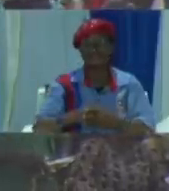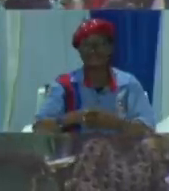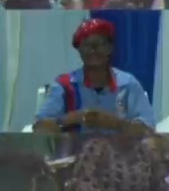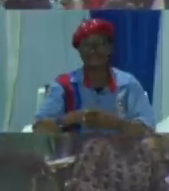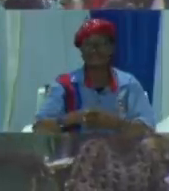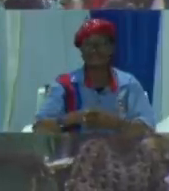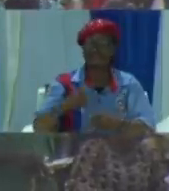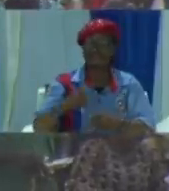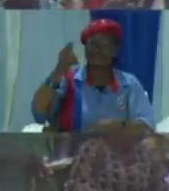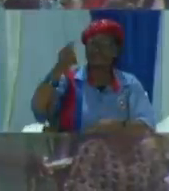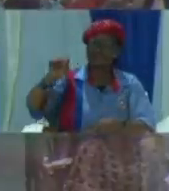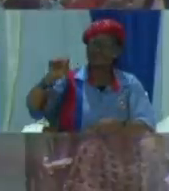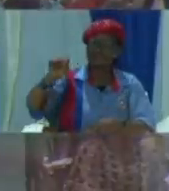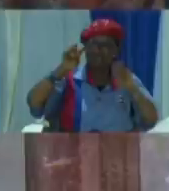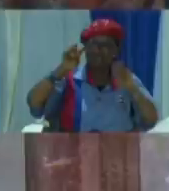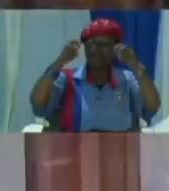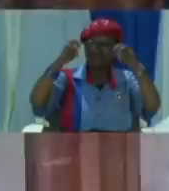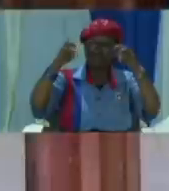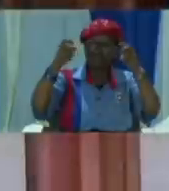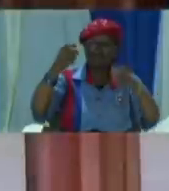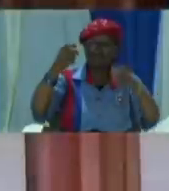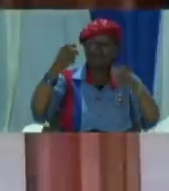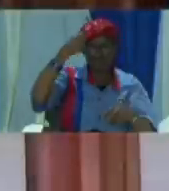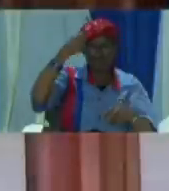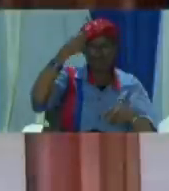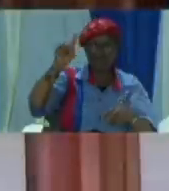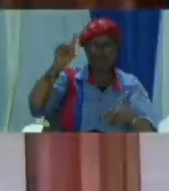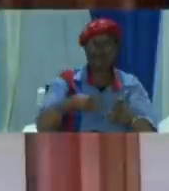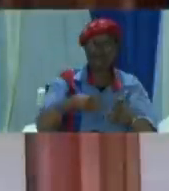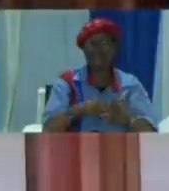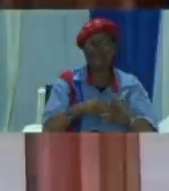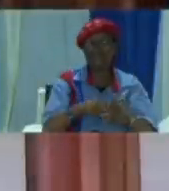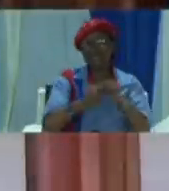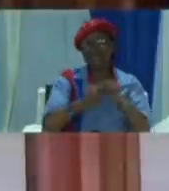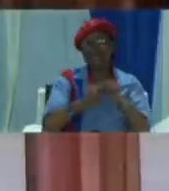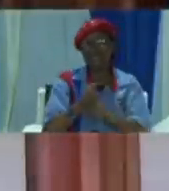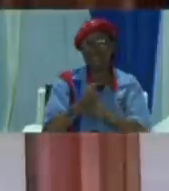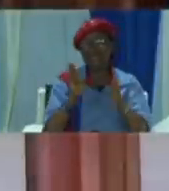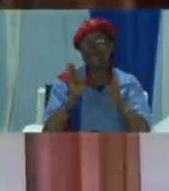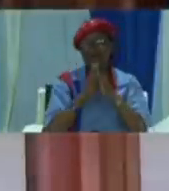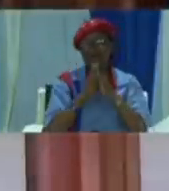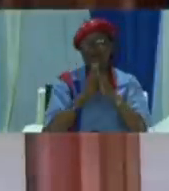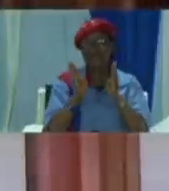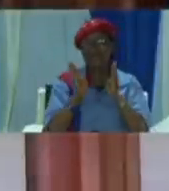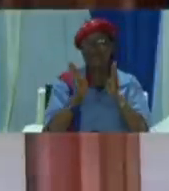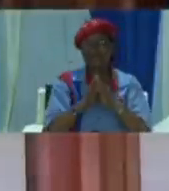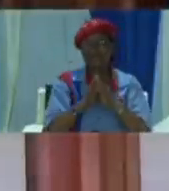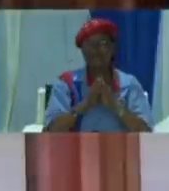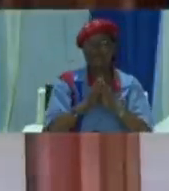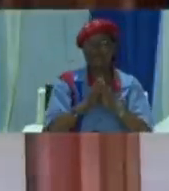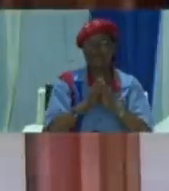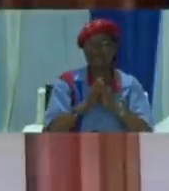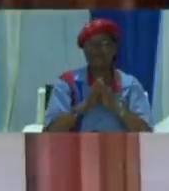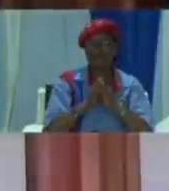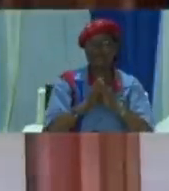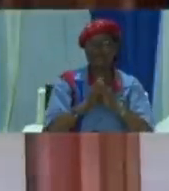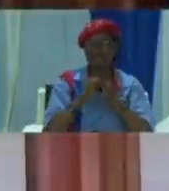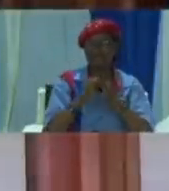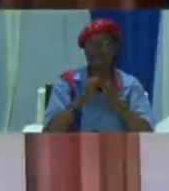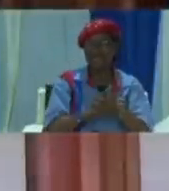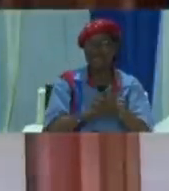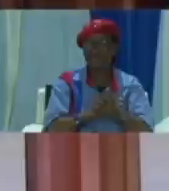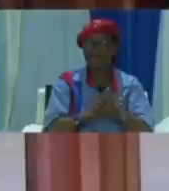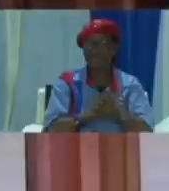The theme for this year's convention, akori fun ajodun olododun ti odun yi, that we are